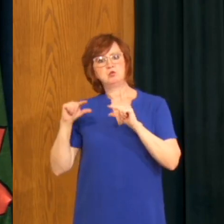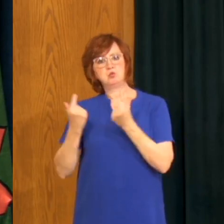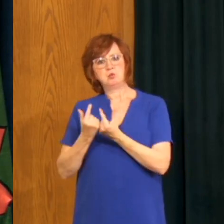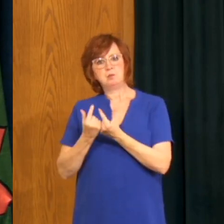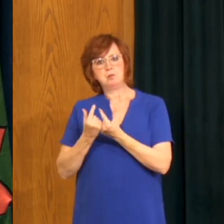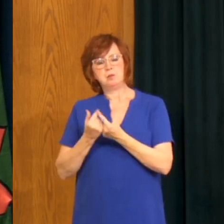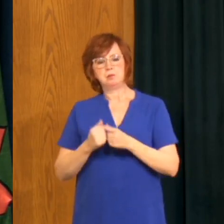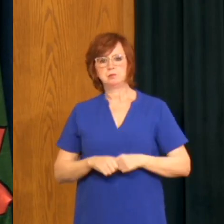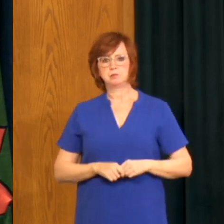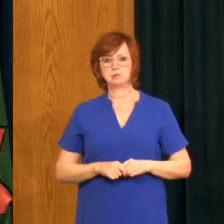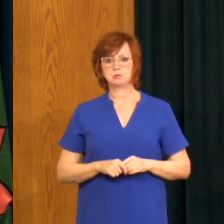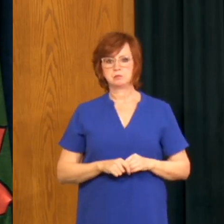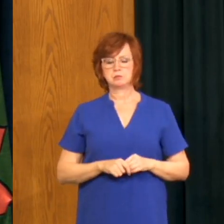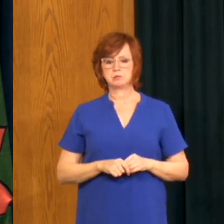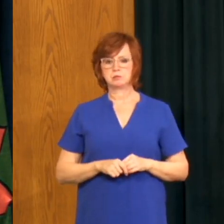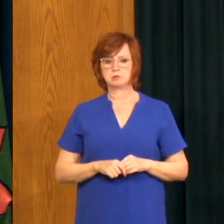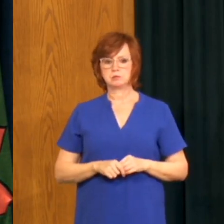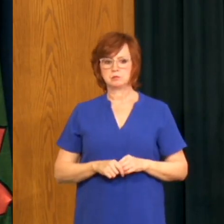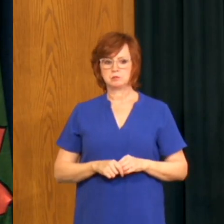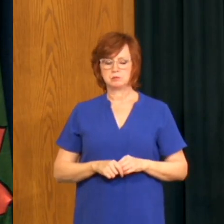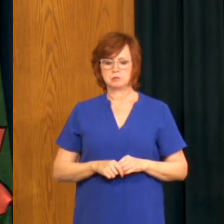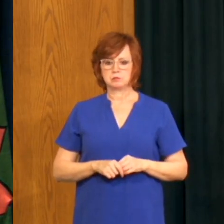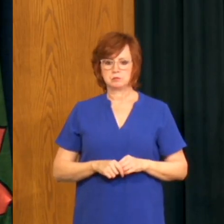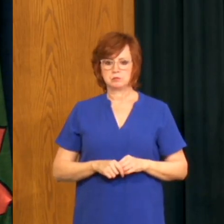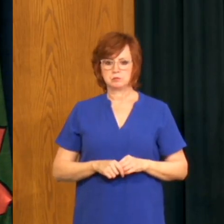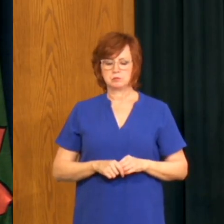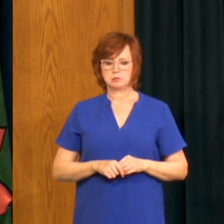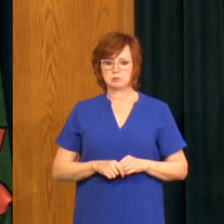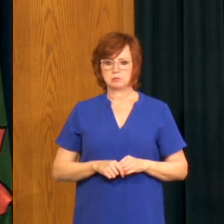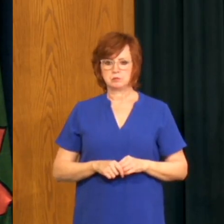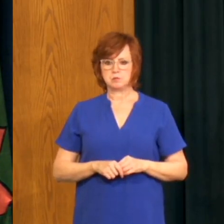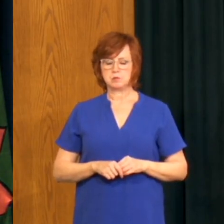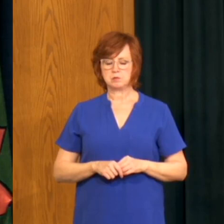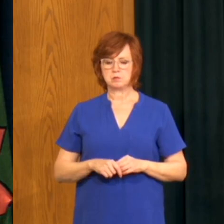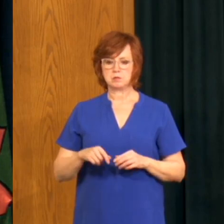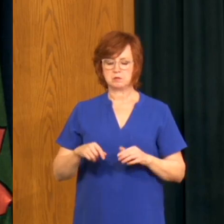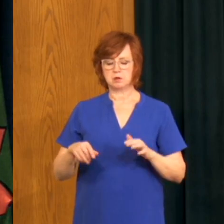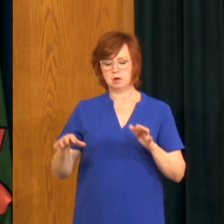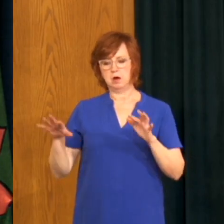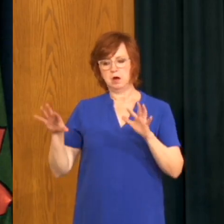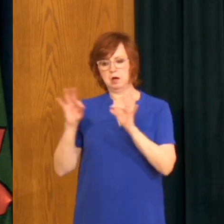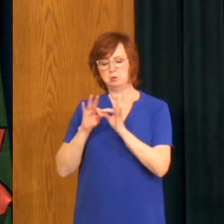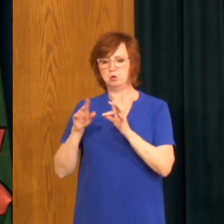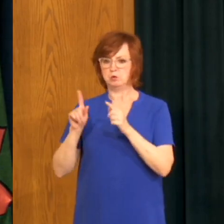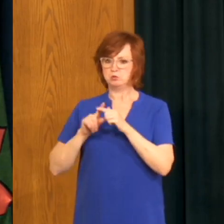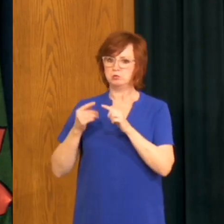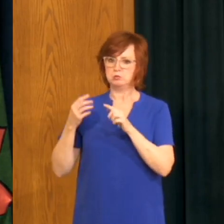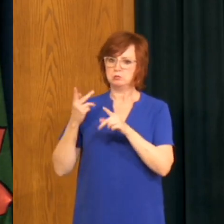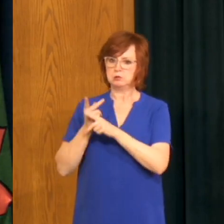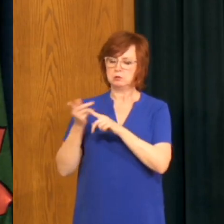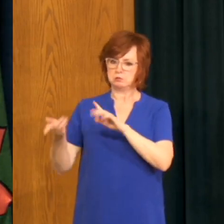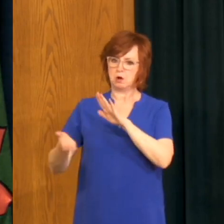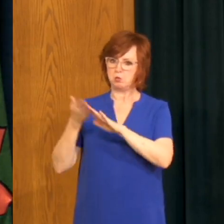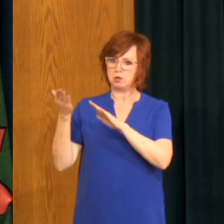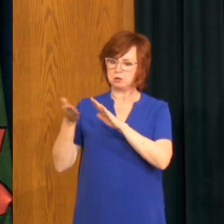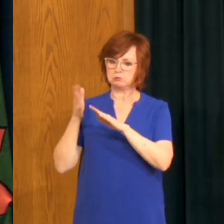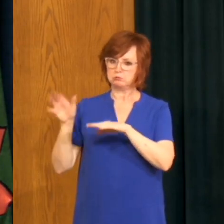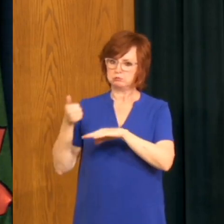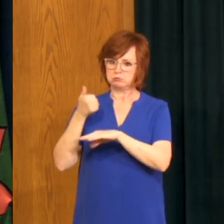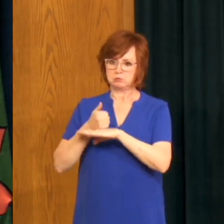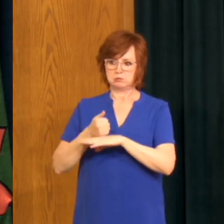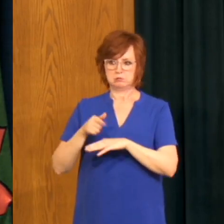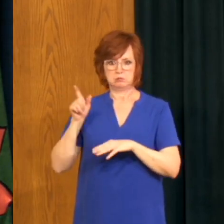ultimately taking some additional steps to ensure that is the case. There is a place for civilian oversight over our